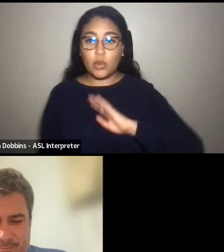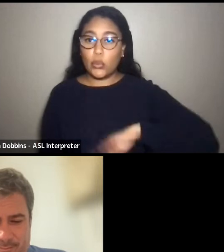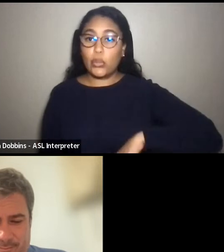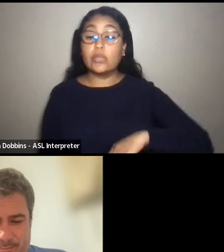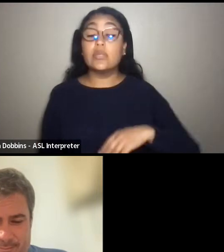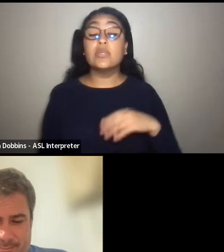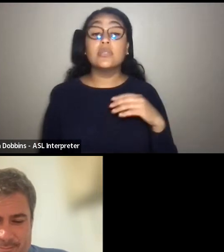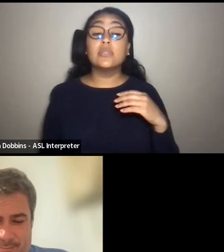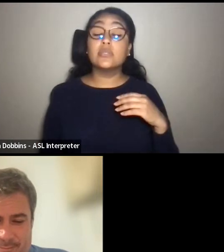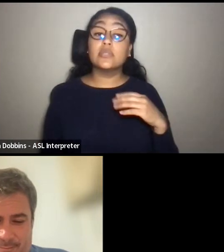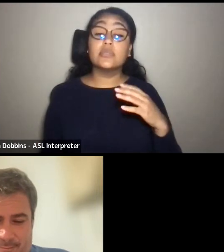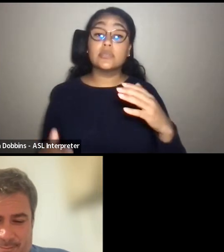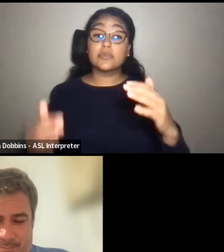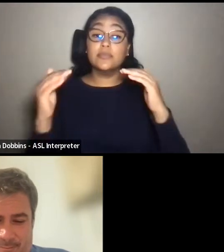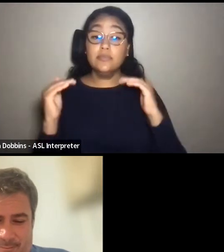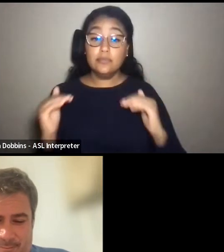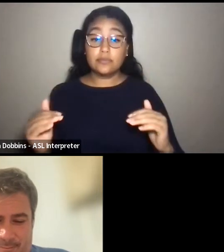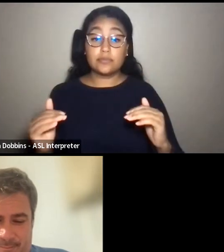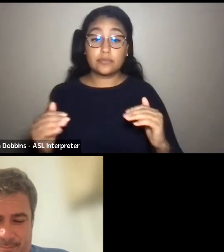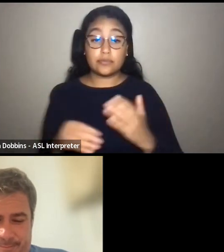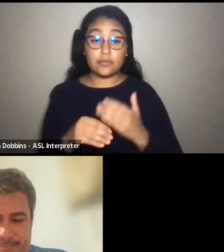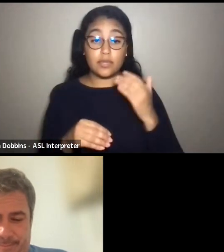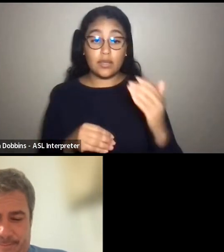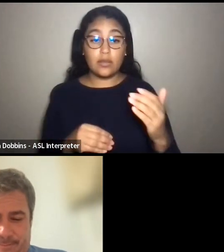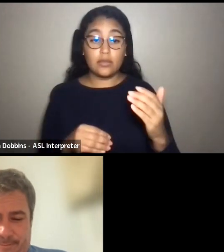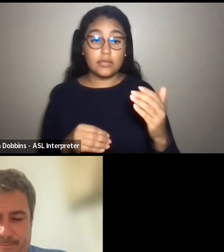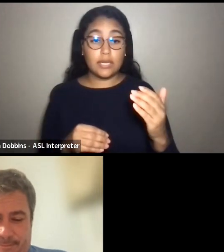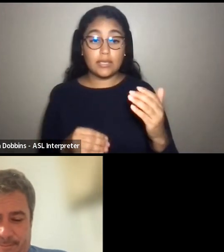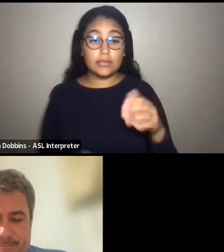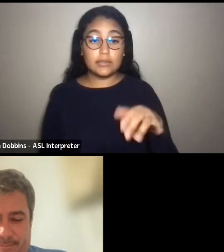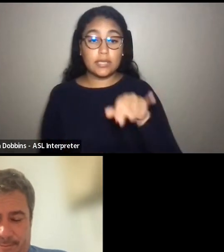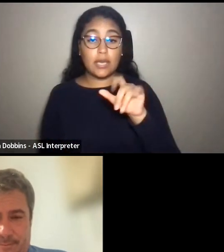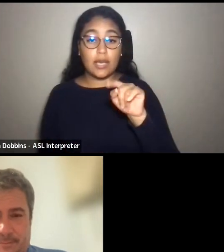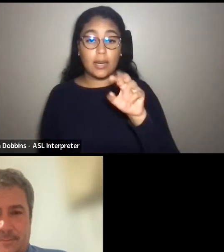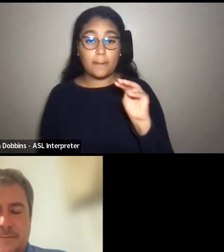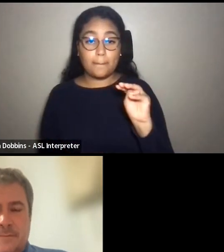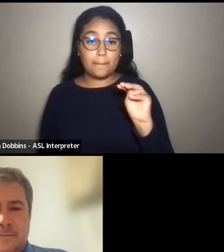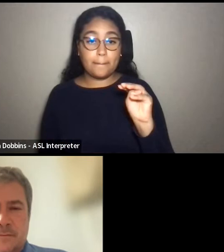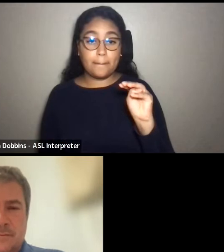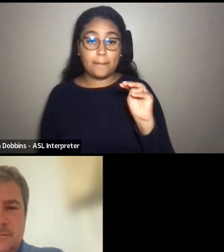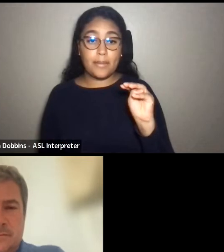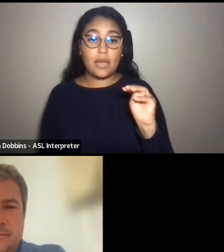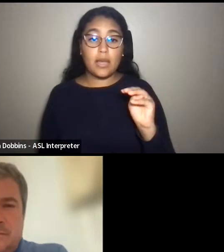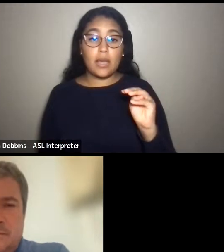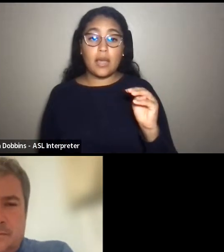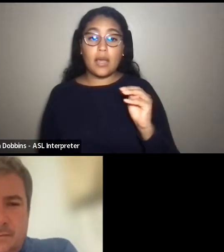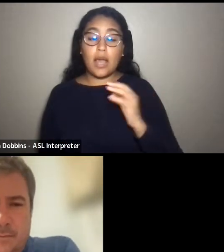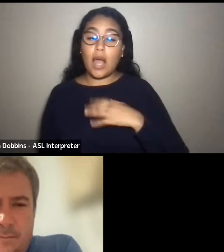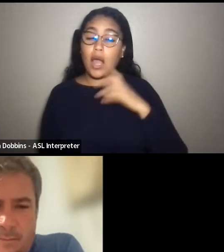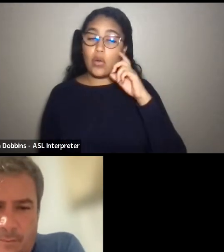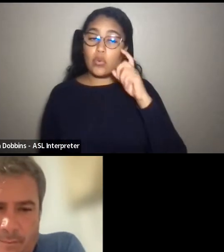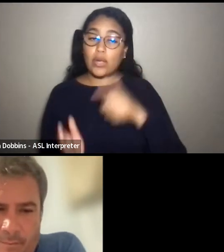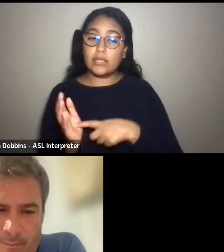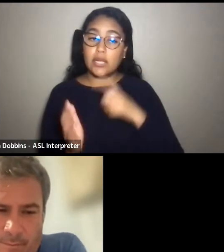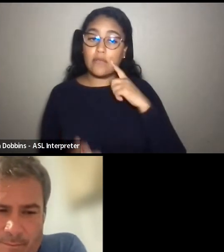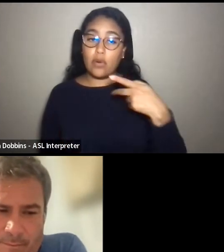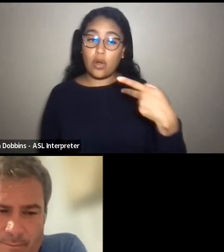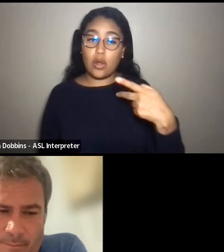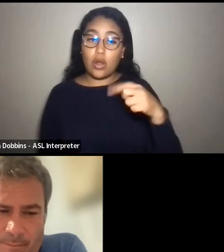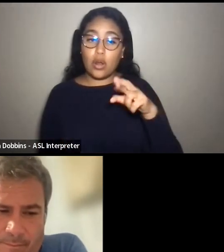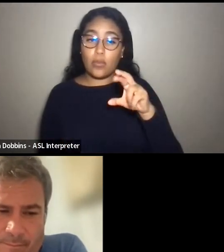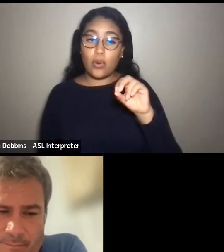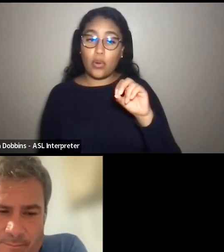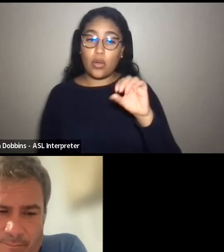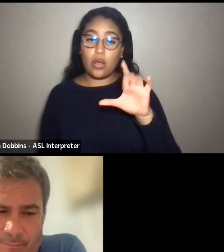go on with our next item, the recognition of our proclamation of Filipino